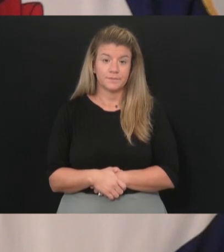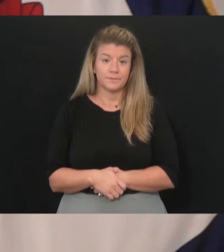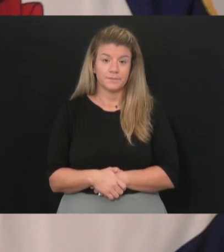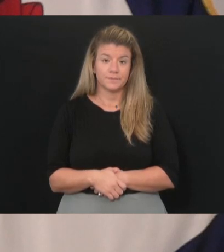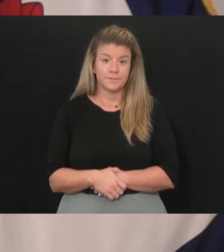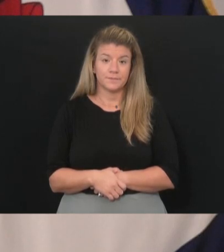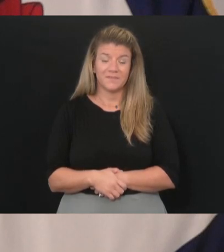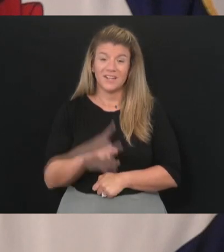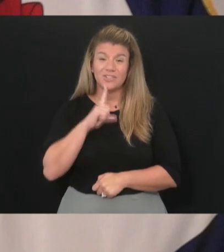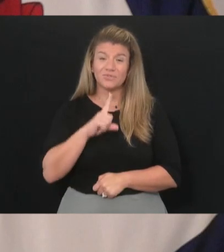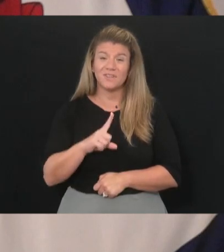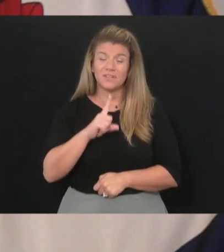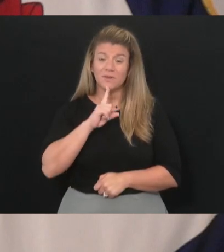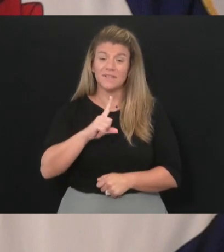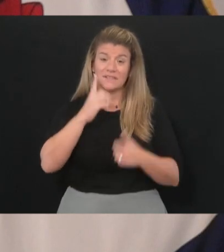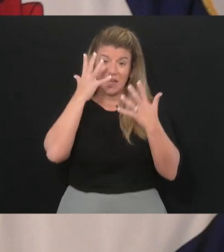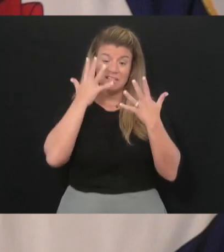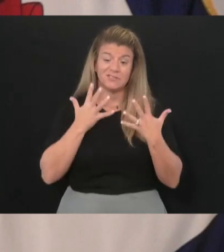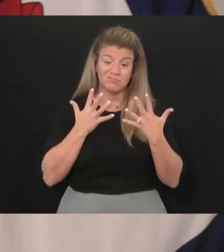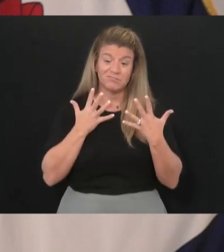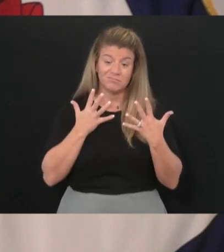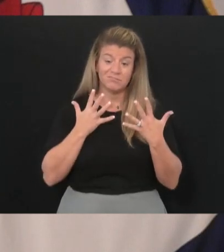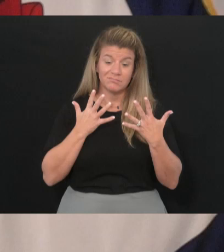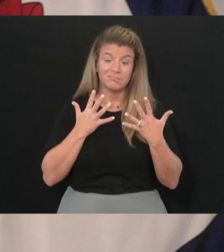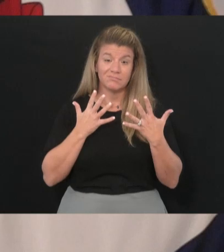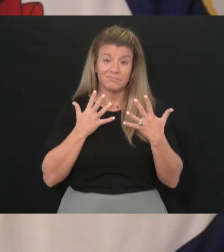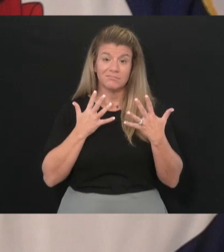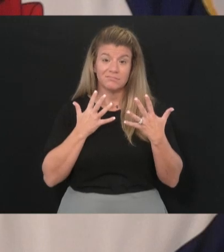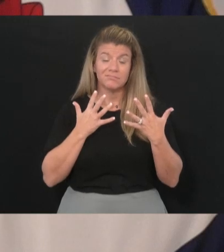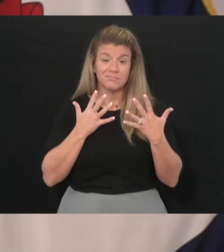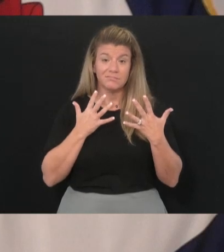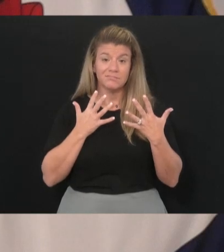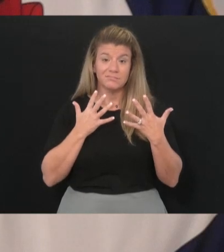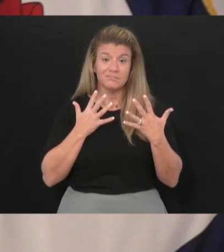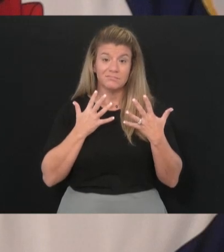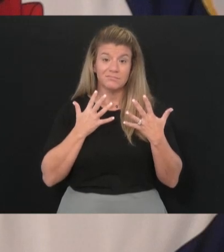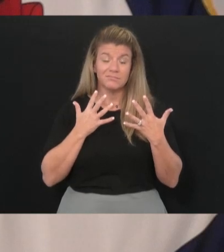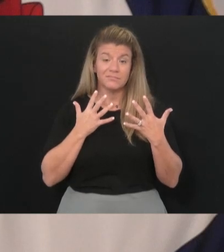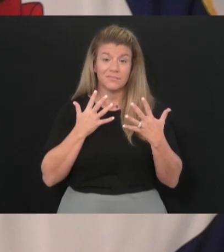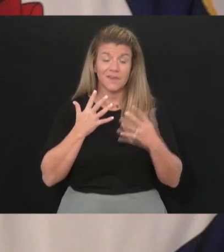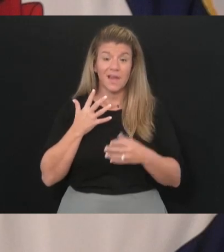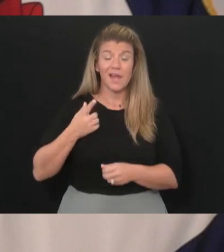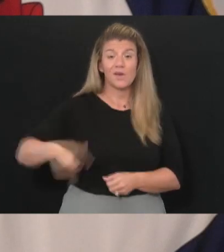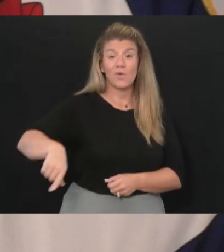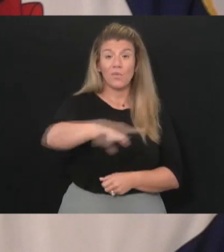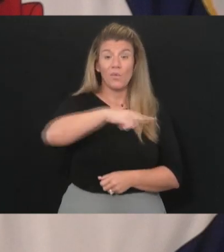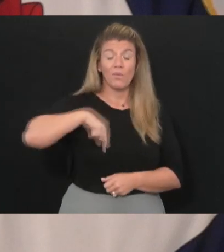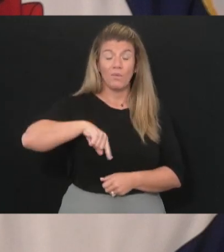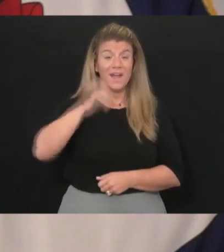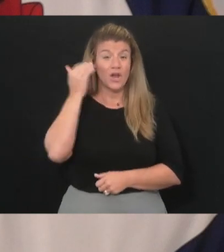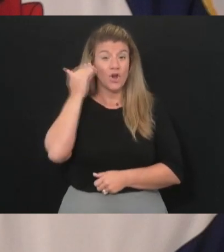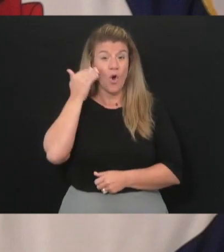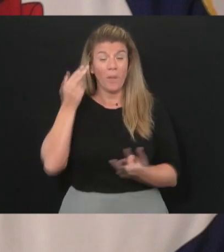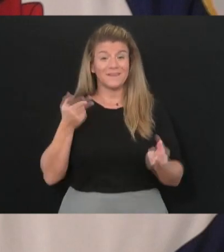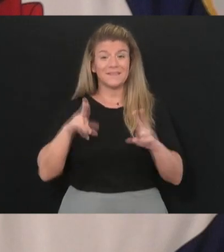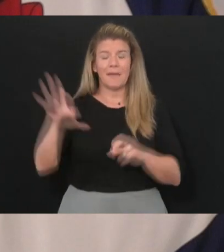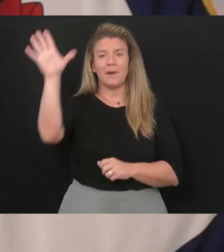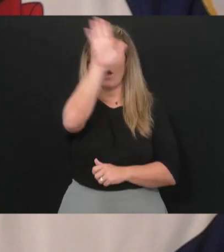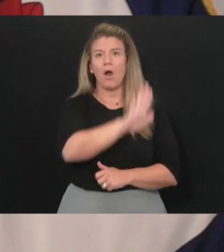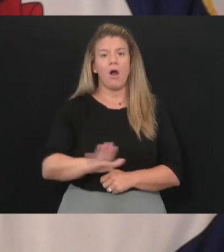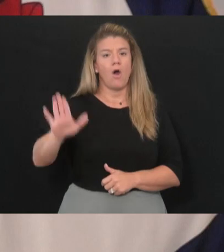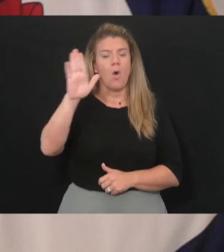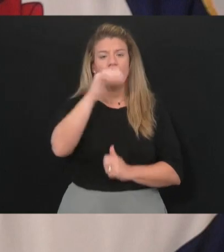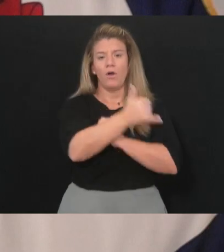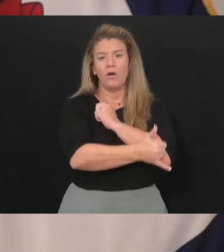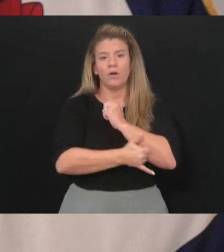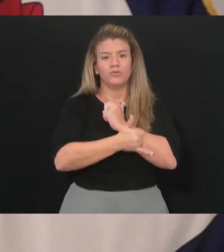just really sad. And we all know that this is going on all across our nation,